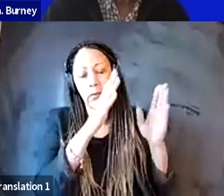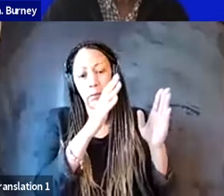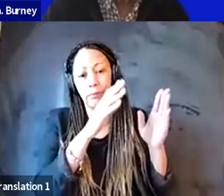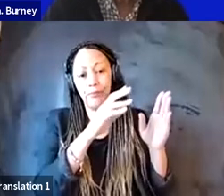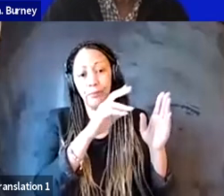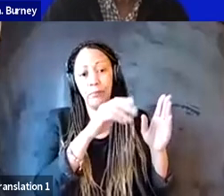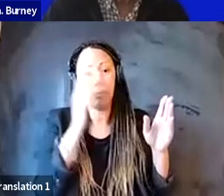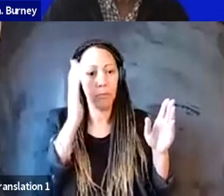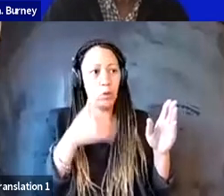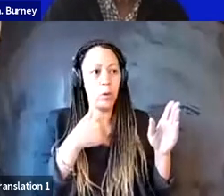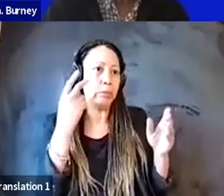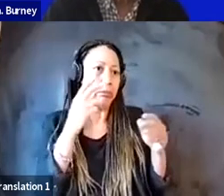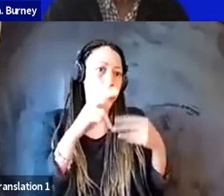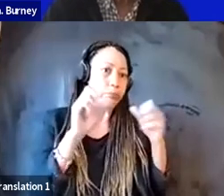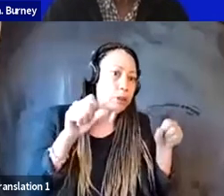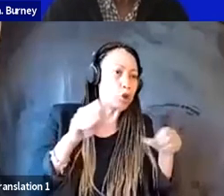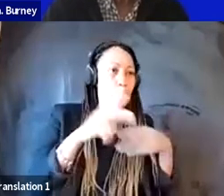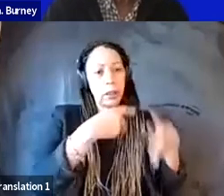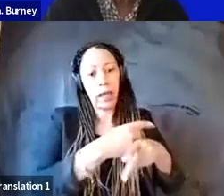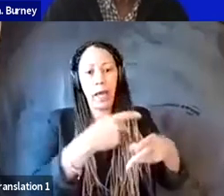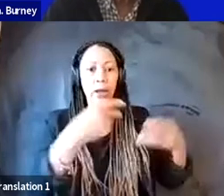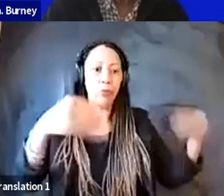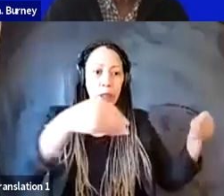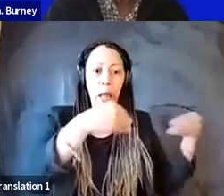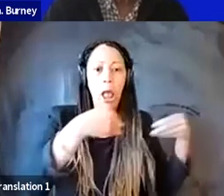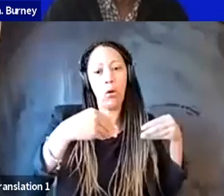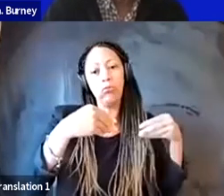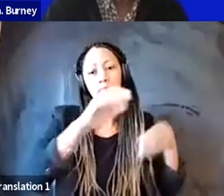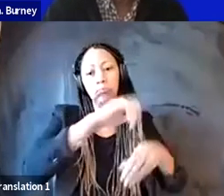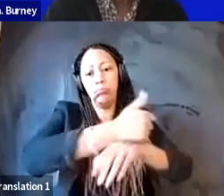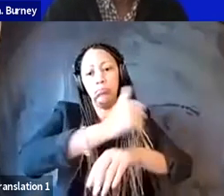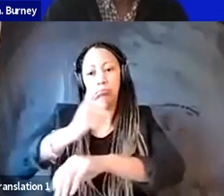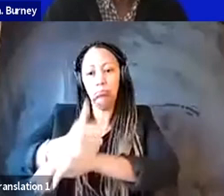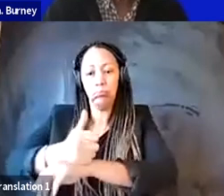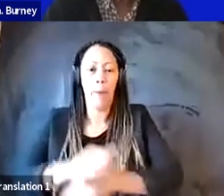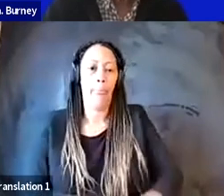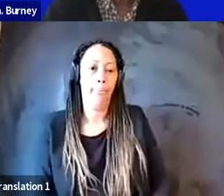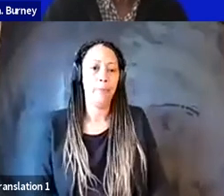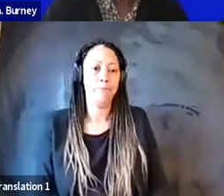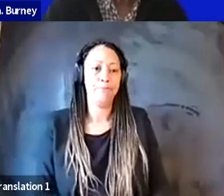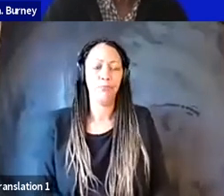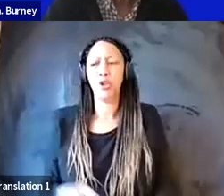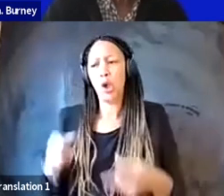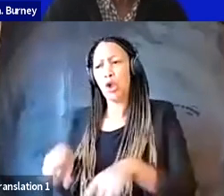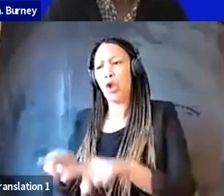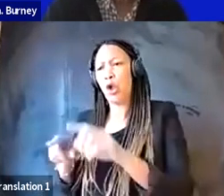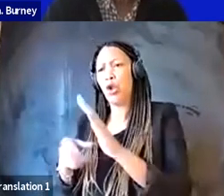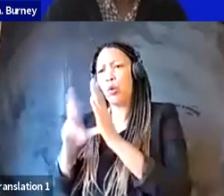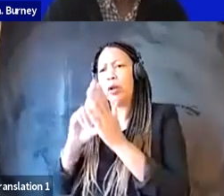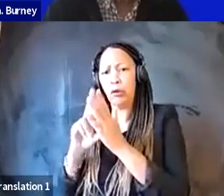here. Yes. Dan. So this is Dan Kaplan. So in the review session was noted that